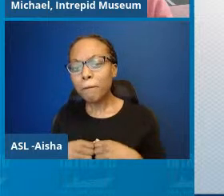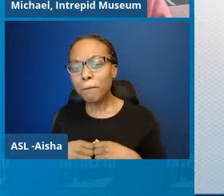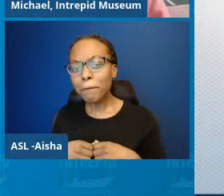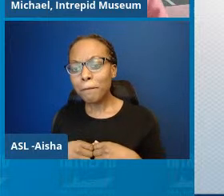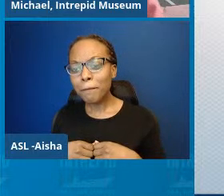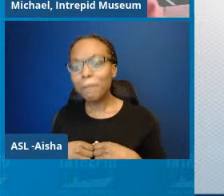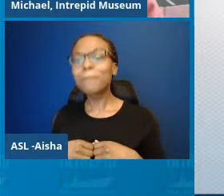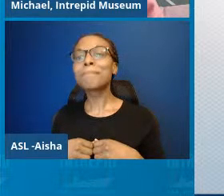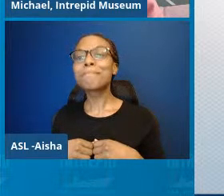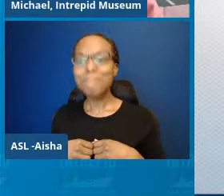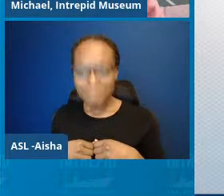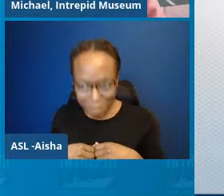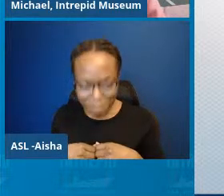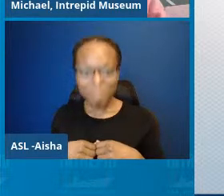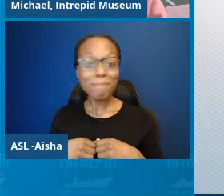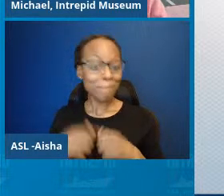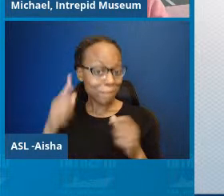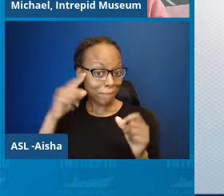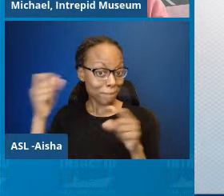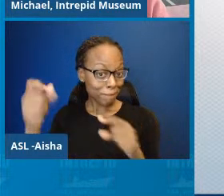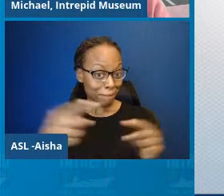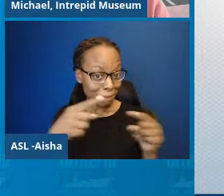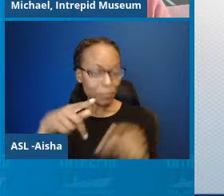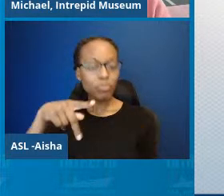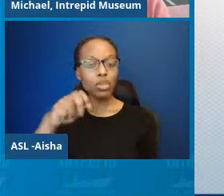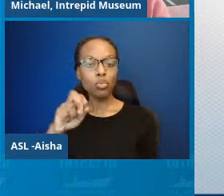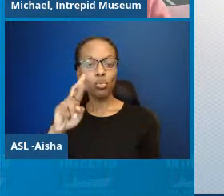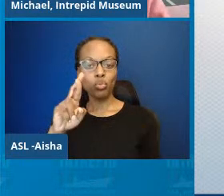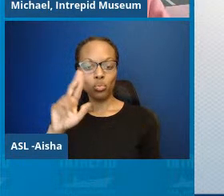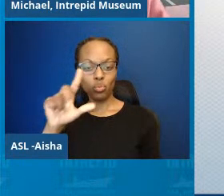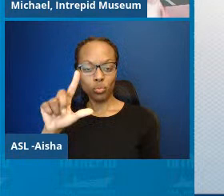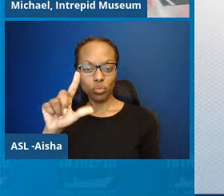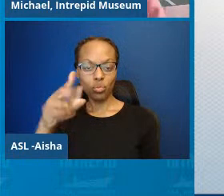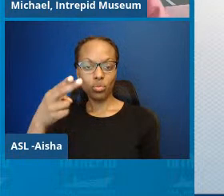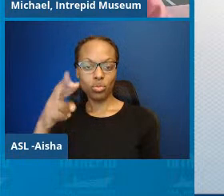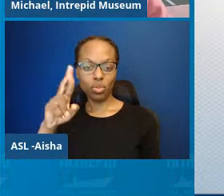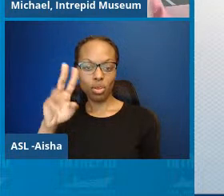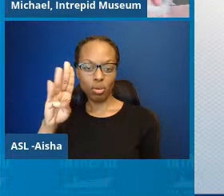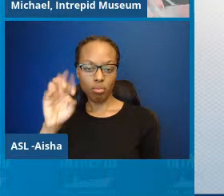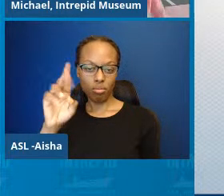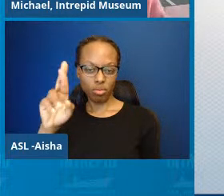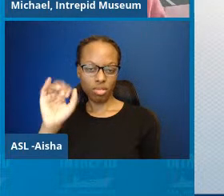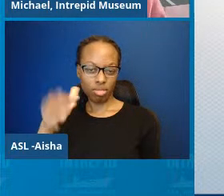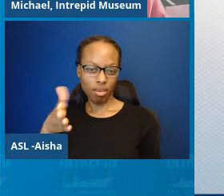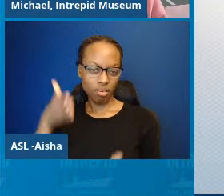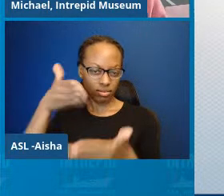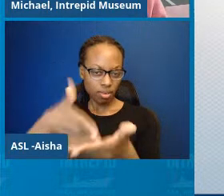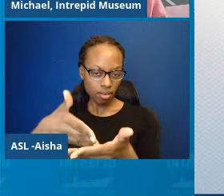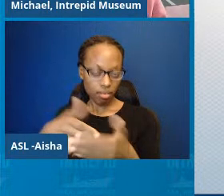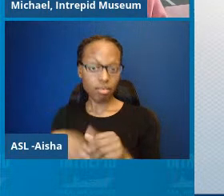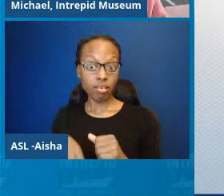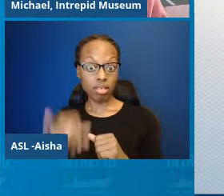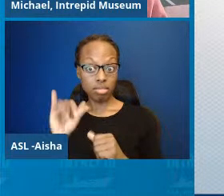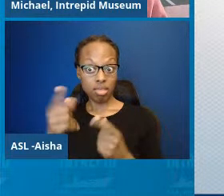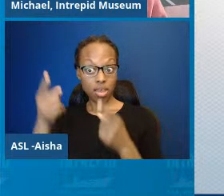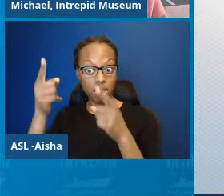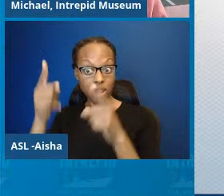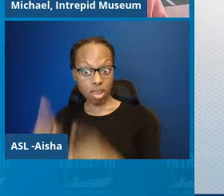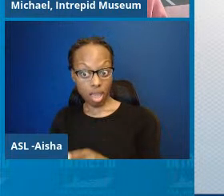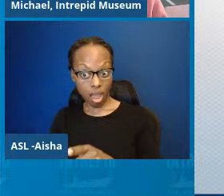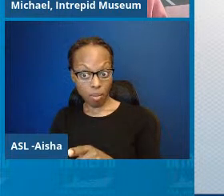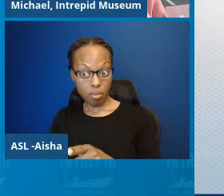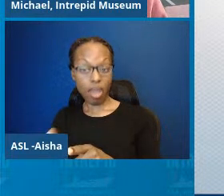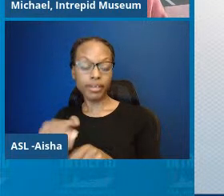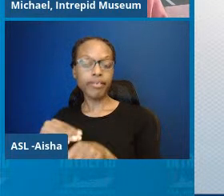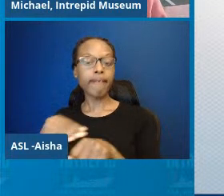Yes. Hopefully you were thinking of the attacks on Pearl Harbor. So that actually changed the course of Intrepid's